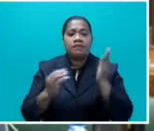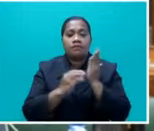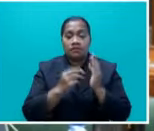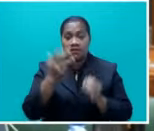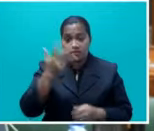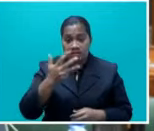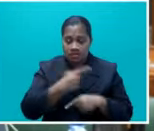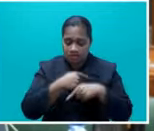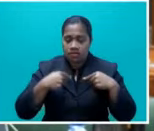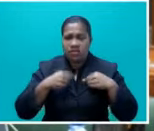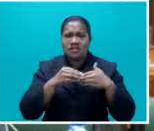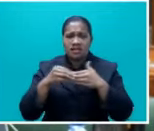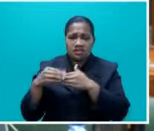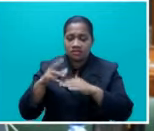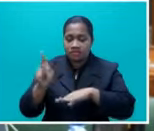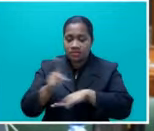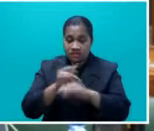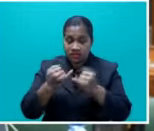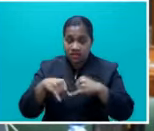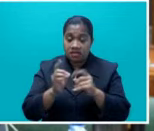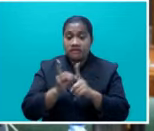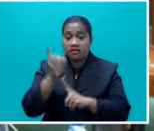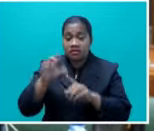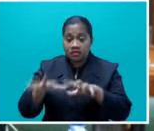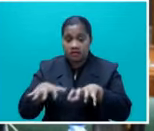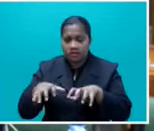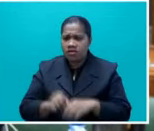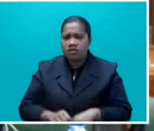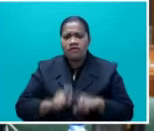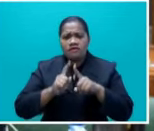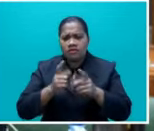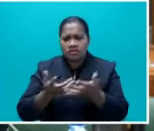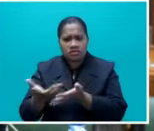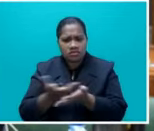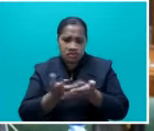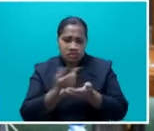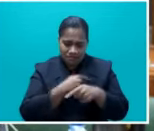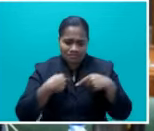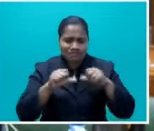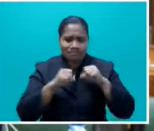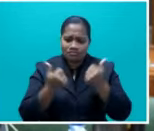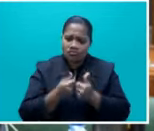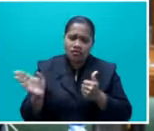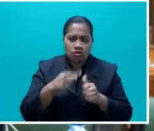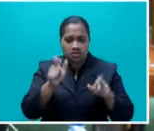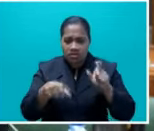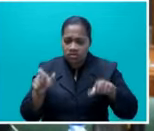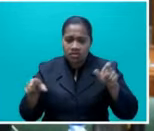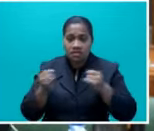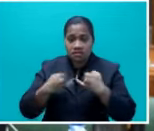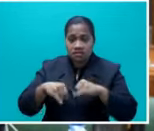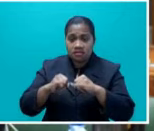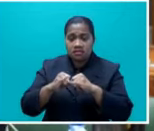We, the leaders of the Pacific Island Development Forum, following consultation with an agreement of all stakeholders at the Pacific Island